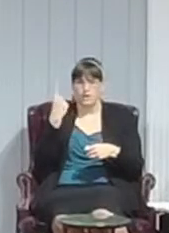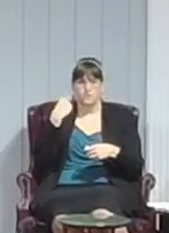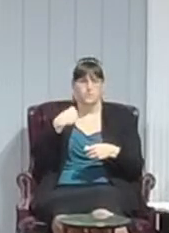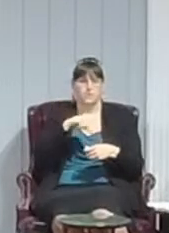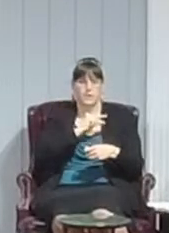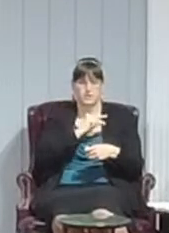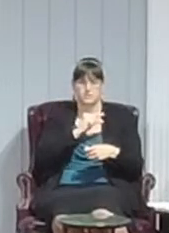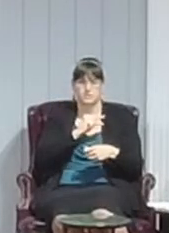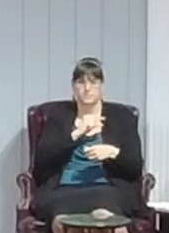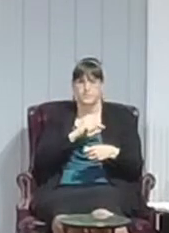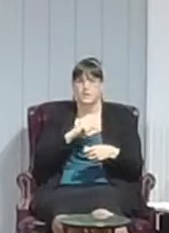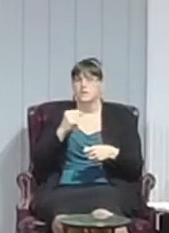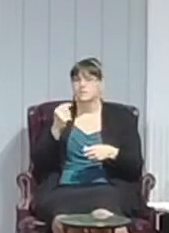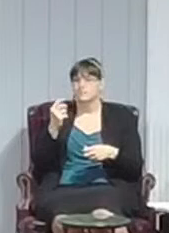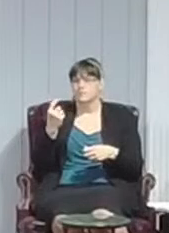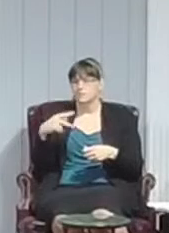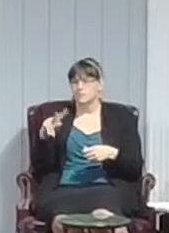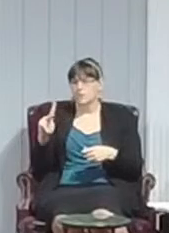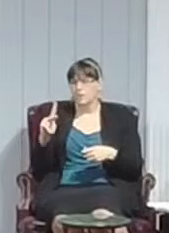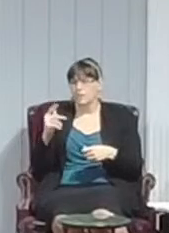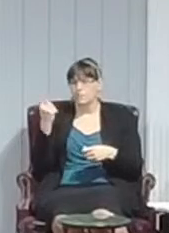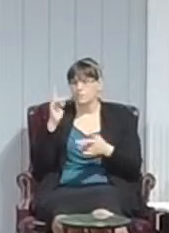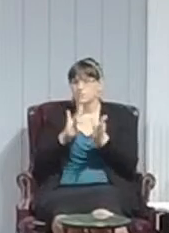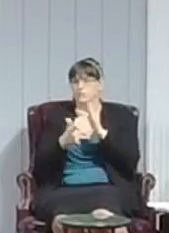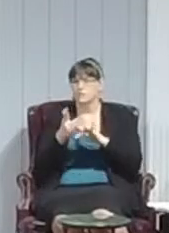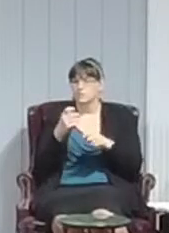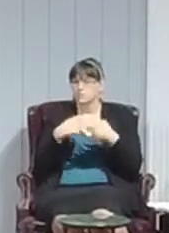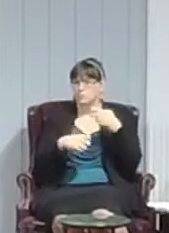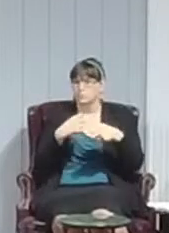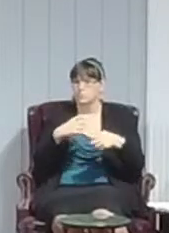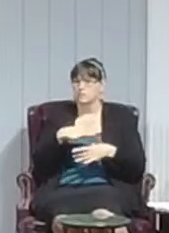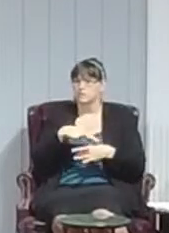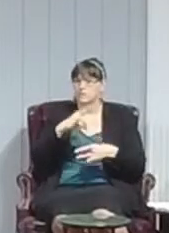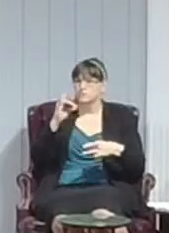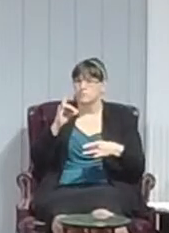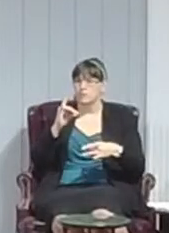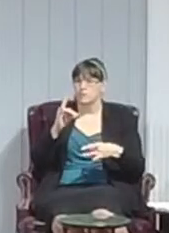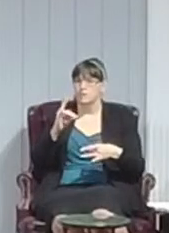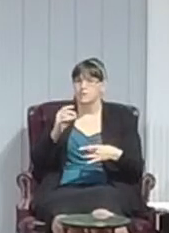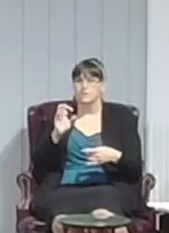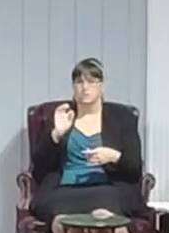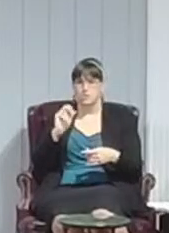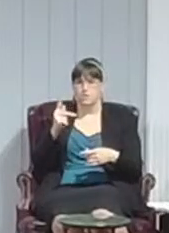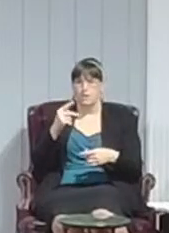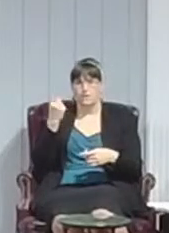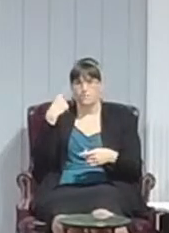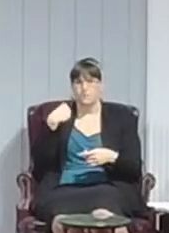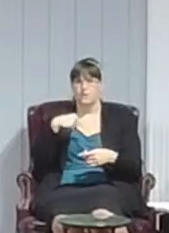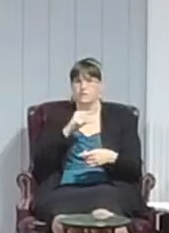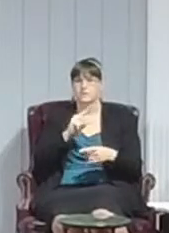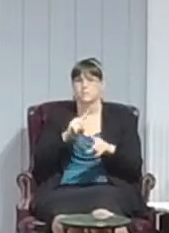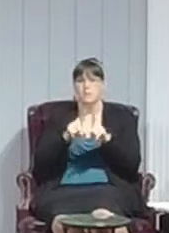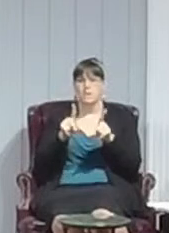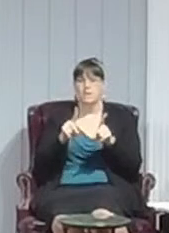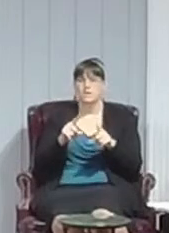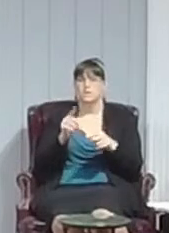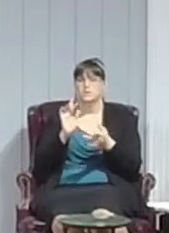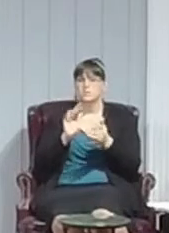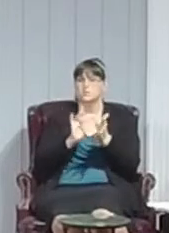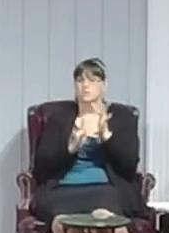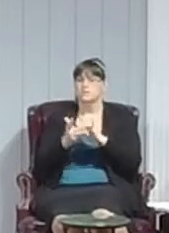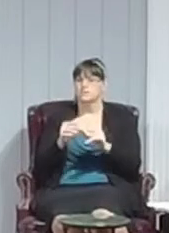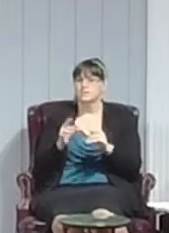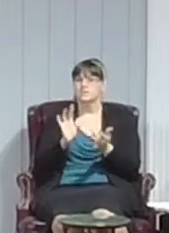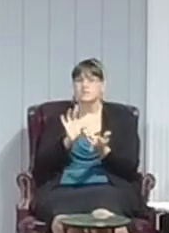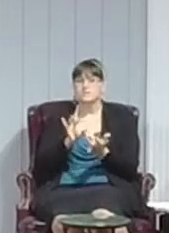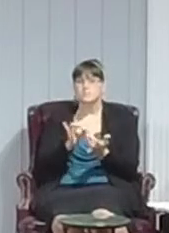to be troubled in his spirit, it's okay for you and I to be troubled in our spirit. But Jesus specifically told the disciples on two